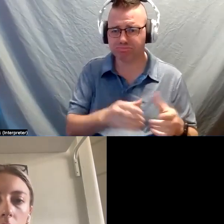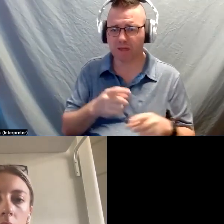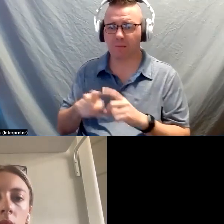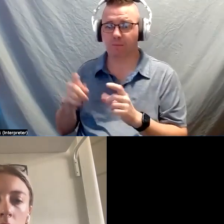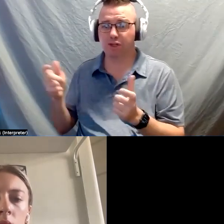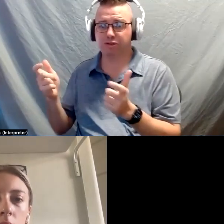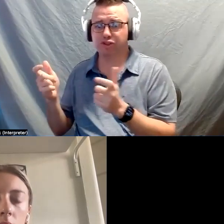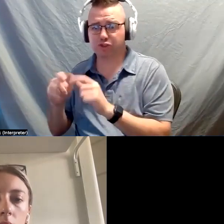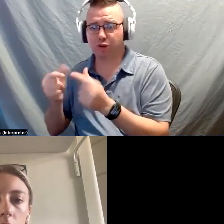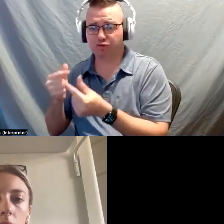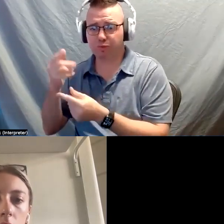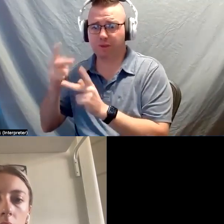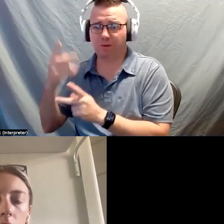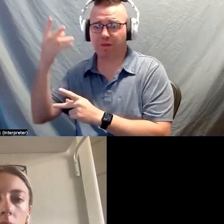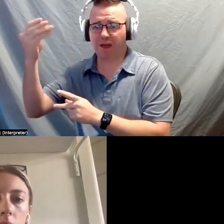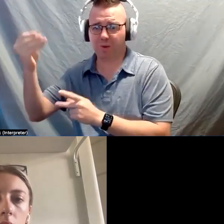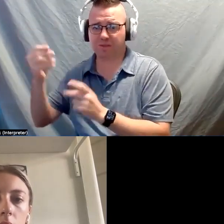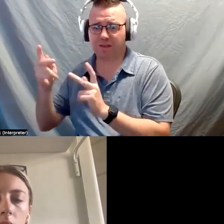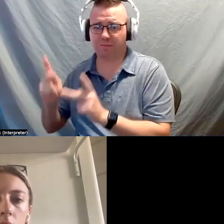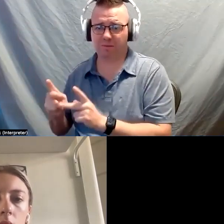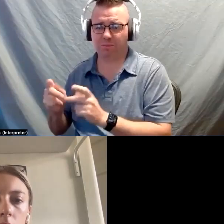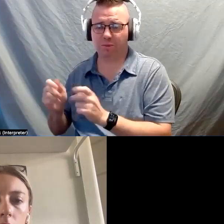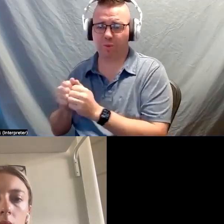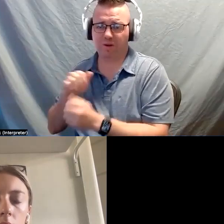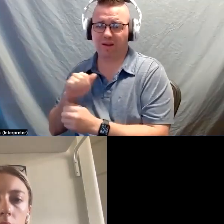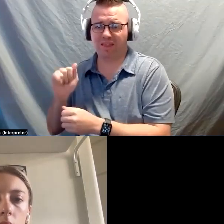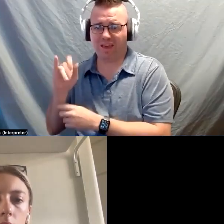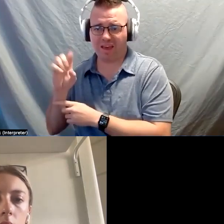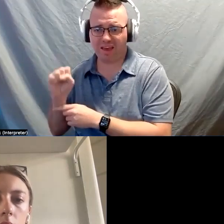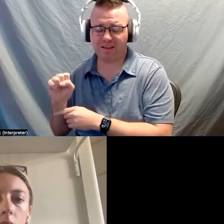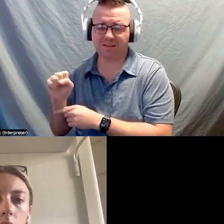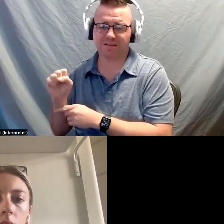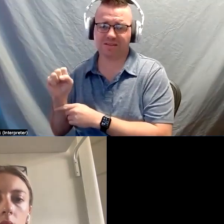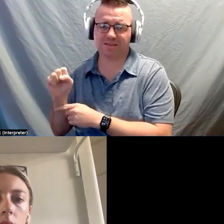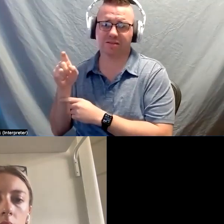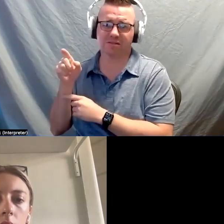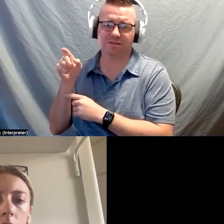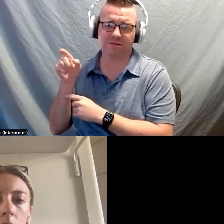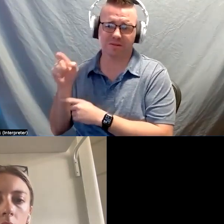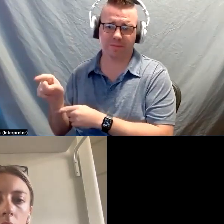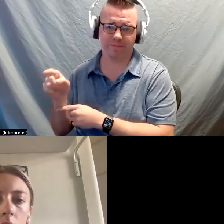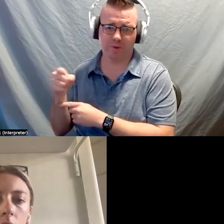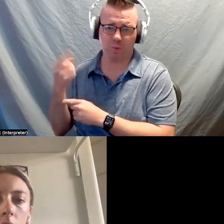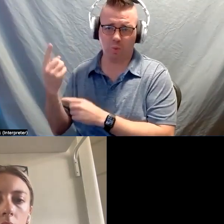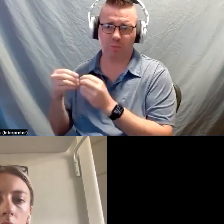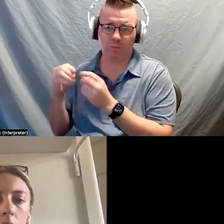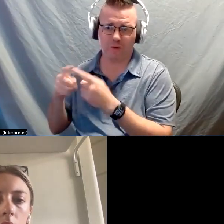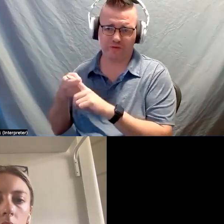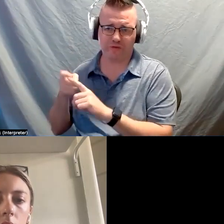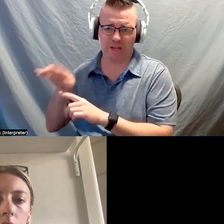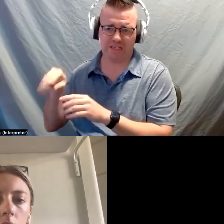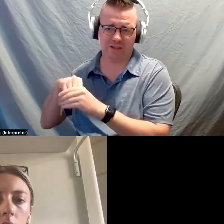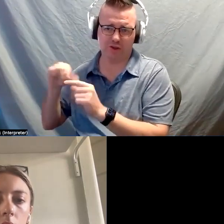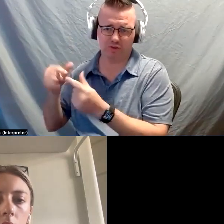people with AIDS, Michael Callan and Dr. Joseph Sonnabend, his carer, and another friend of theirs who